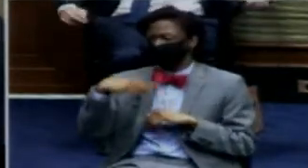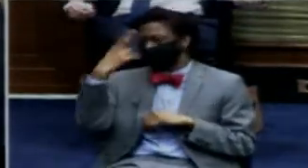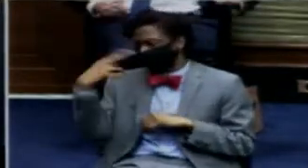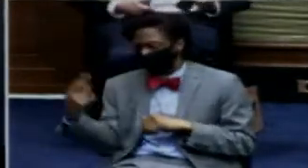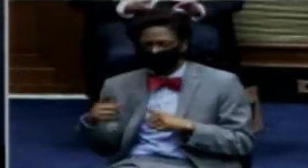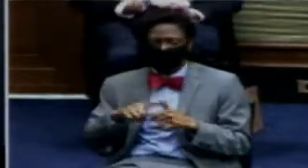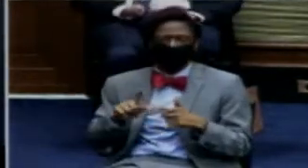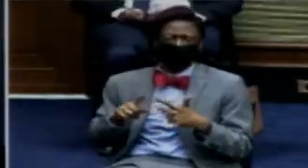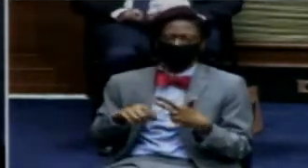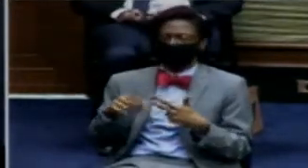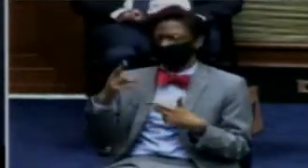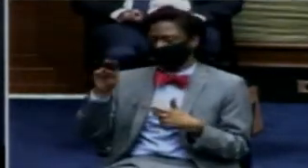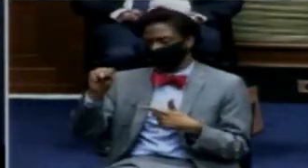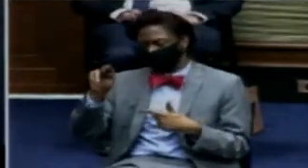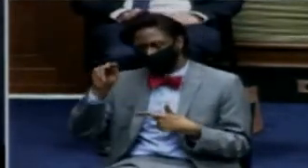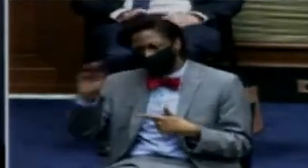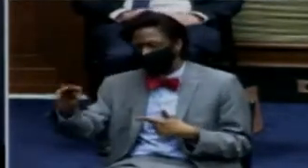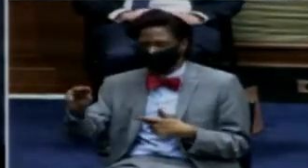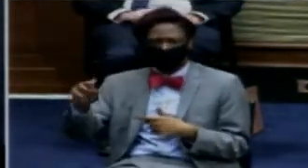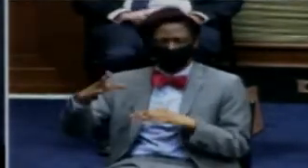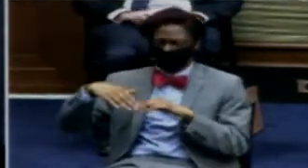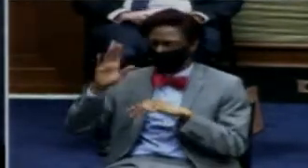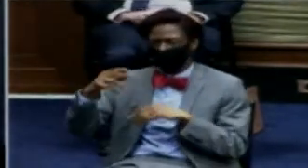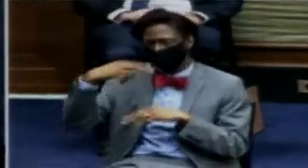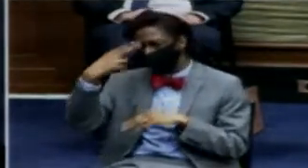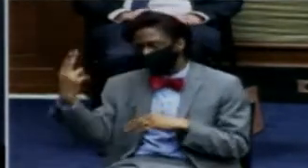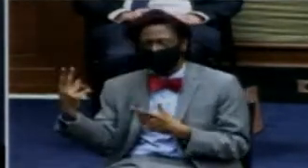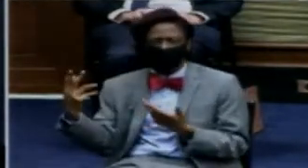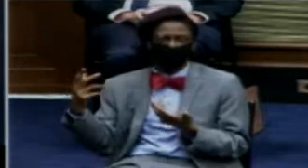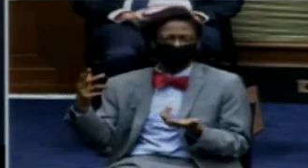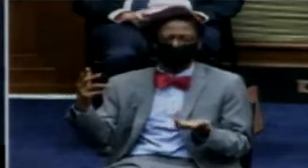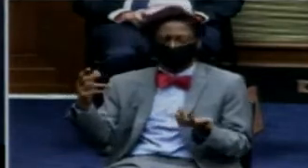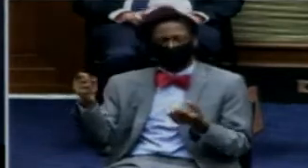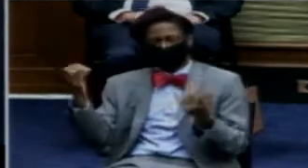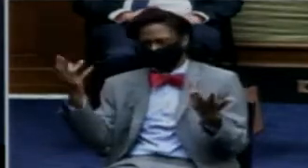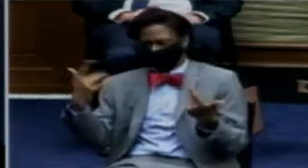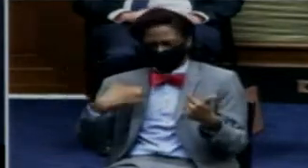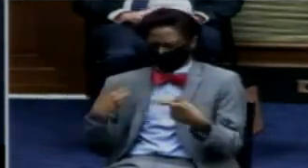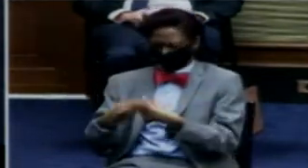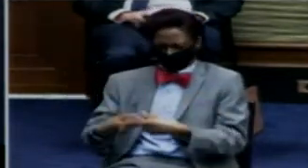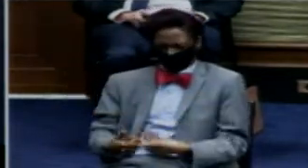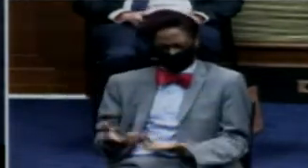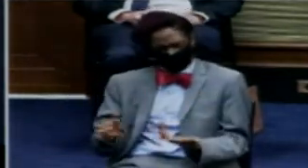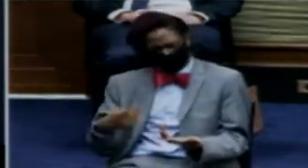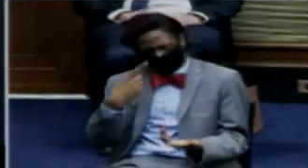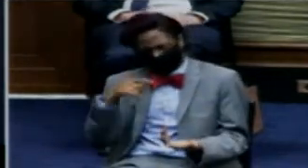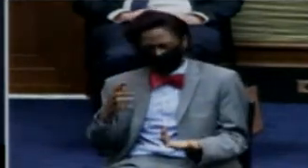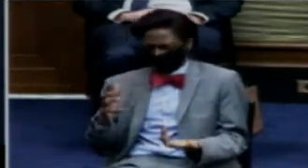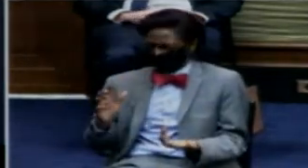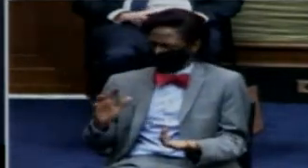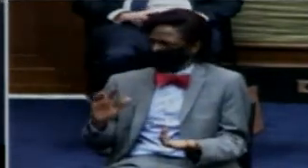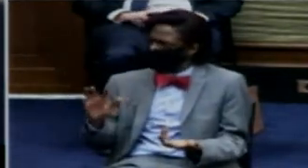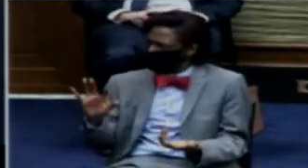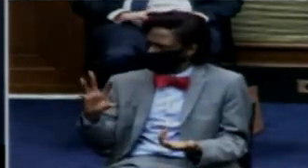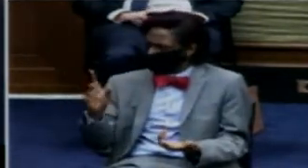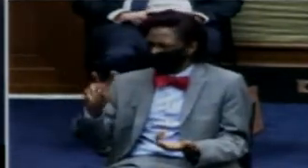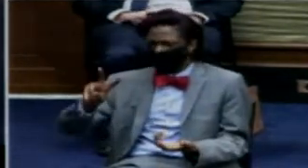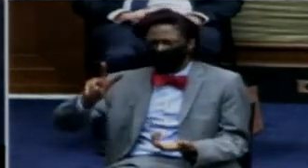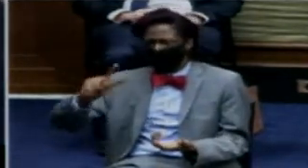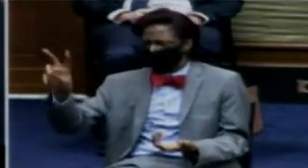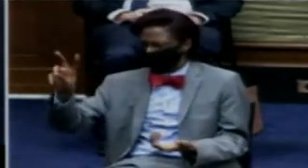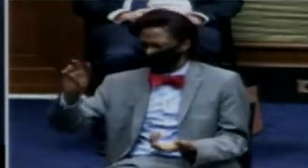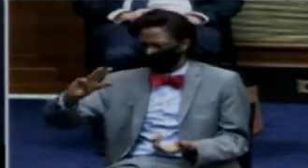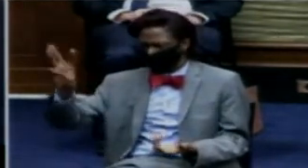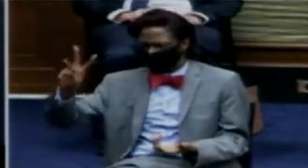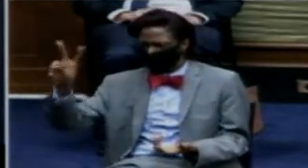was too Catholic. Therefore, it was theocratic. Kentucky used to be part of Virginia. West Virginia used to be